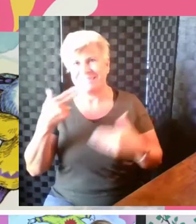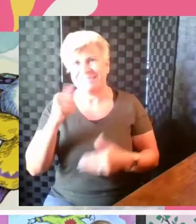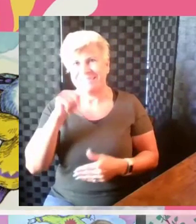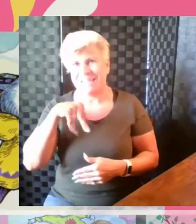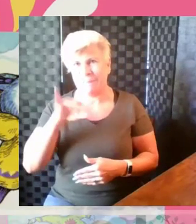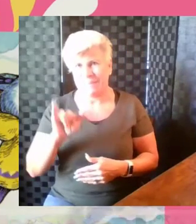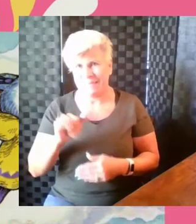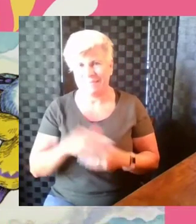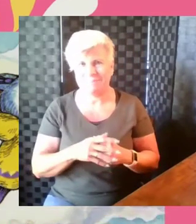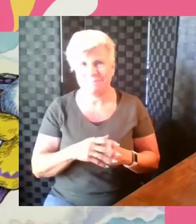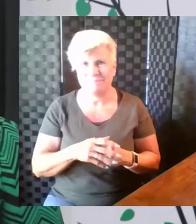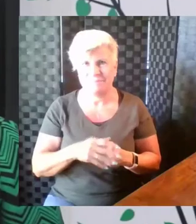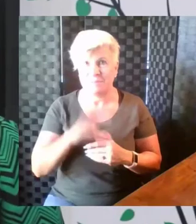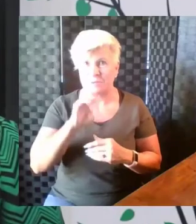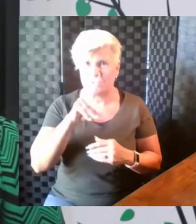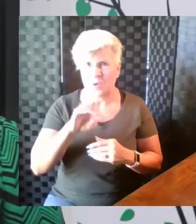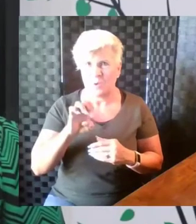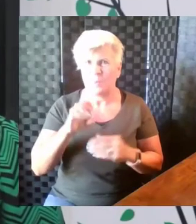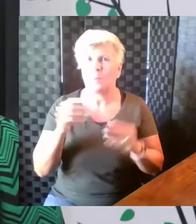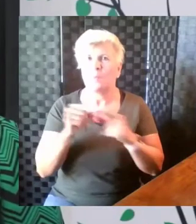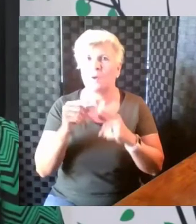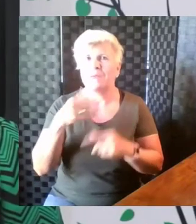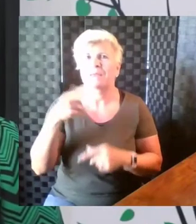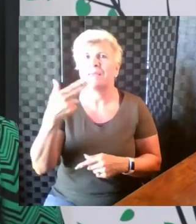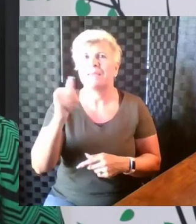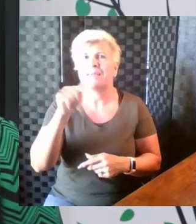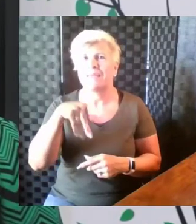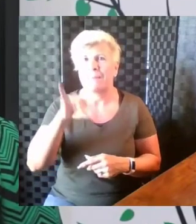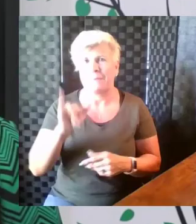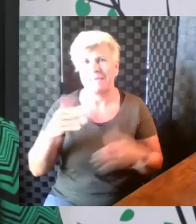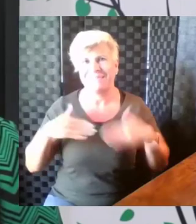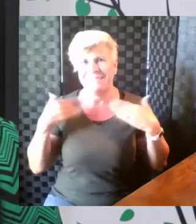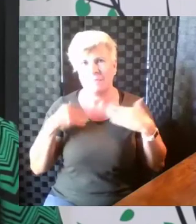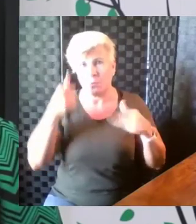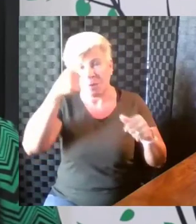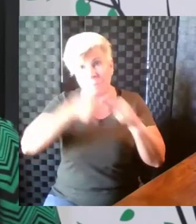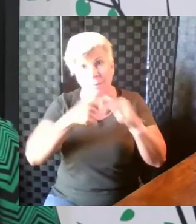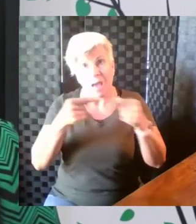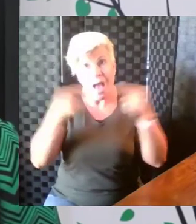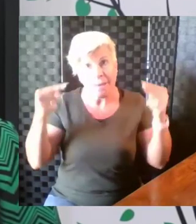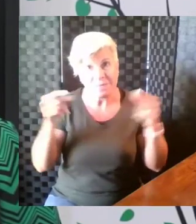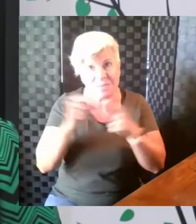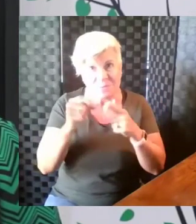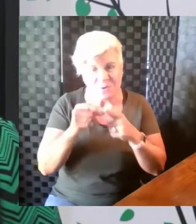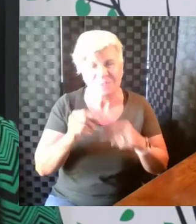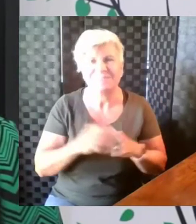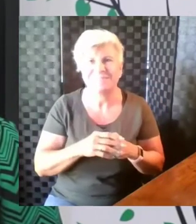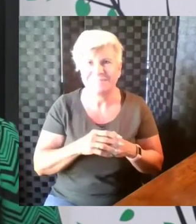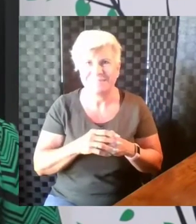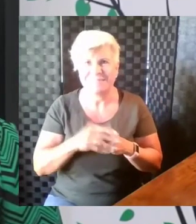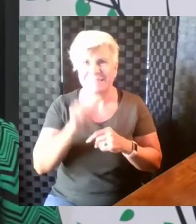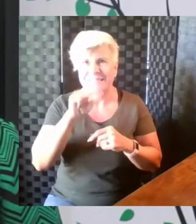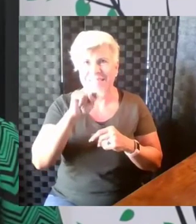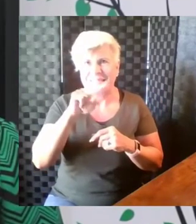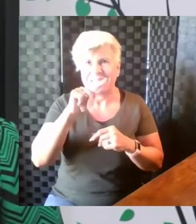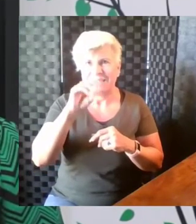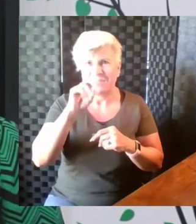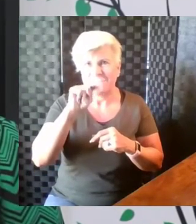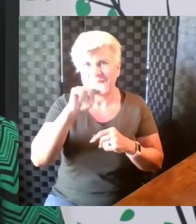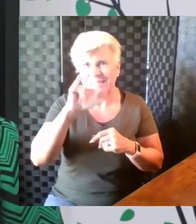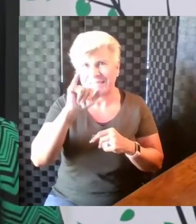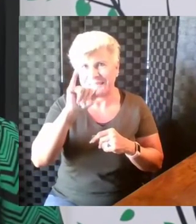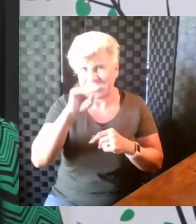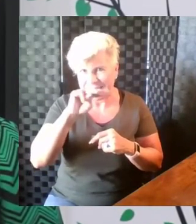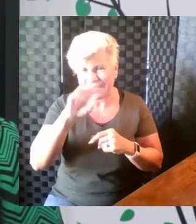is happy. So our code word for today is happy. Remember, those antonyms are opposites, and practice your